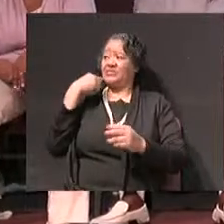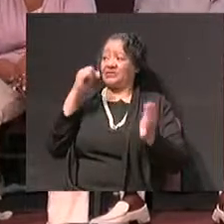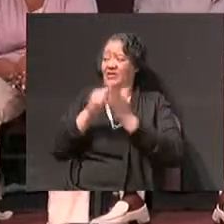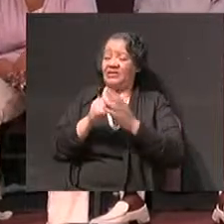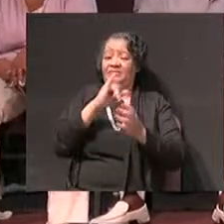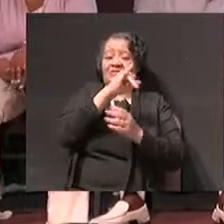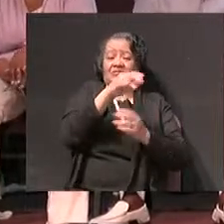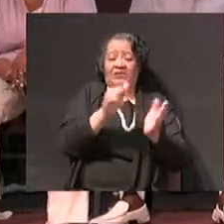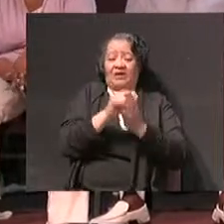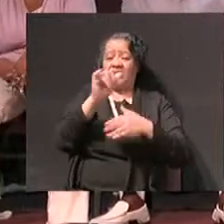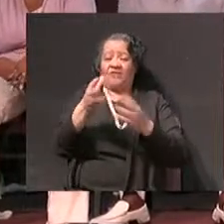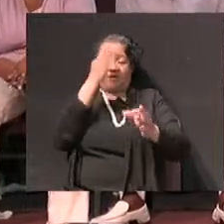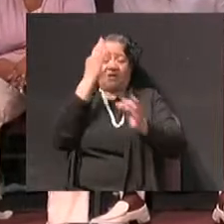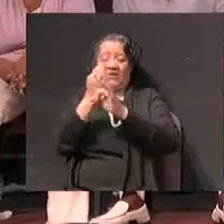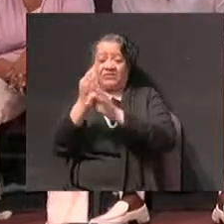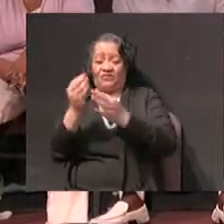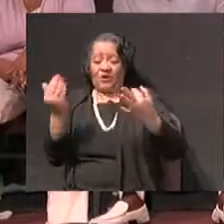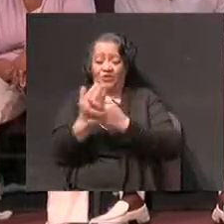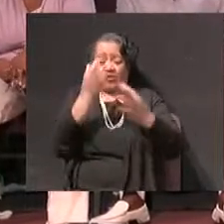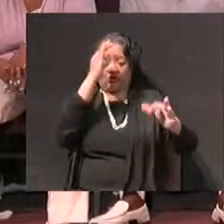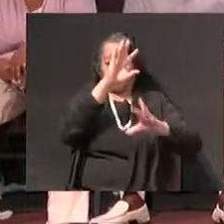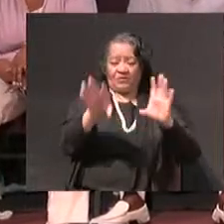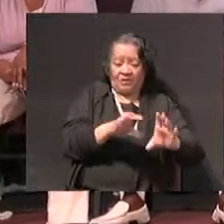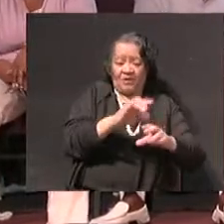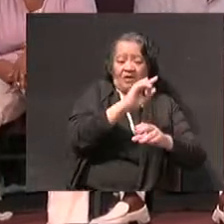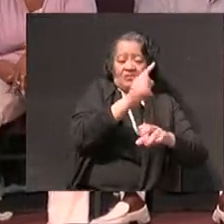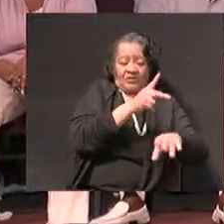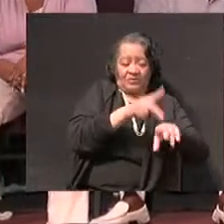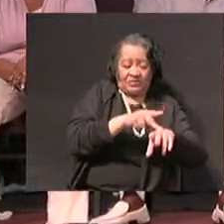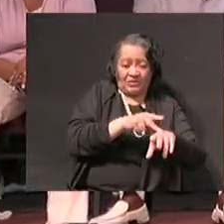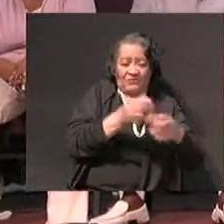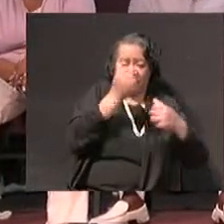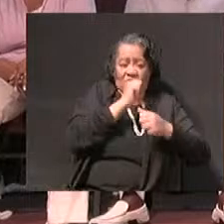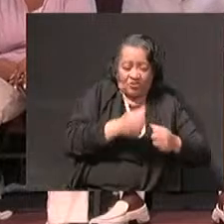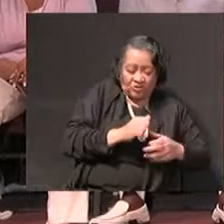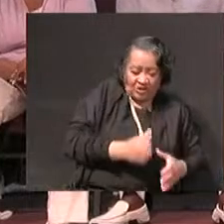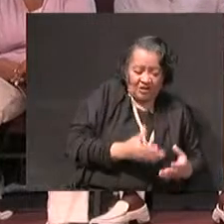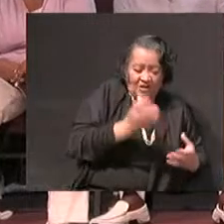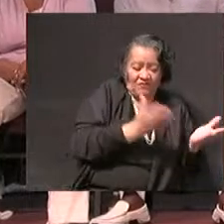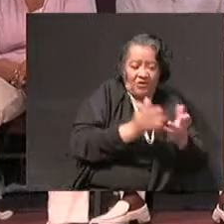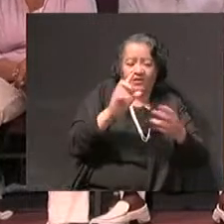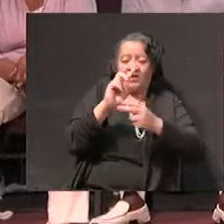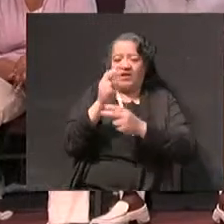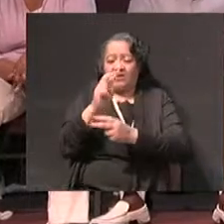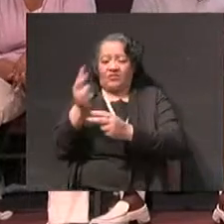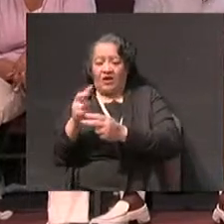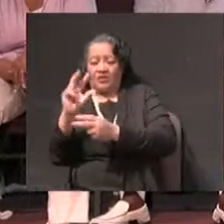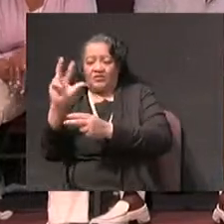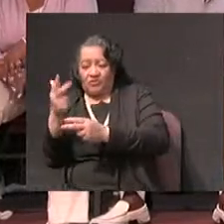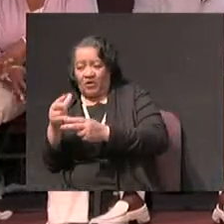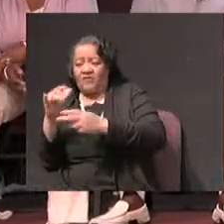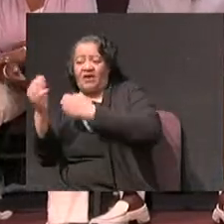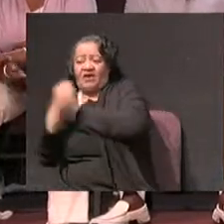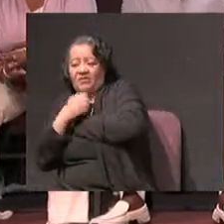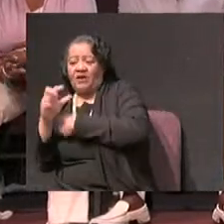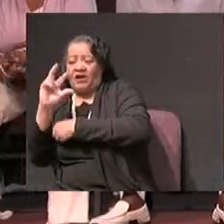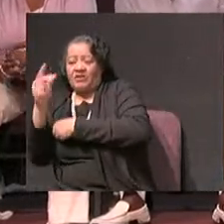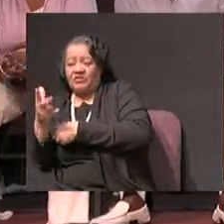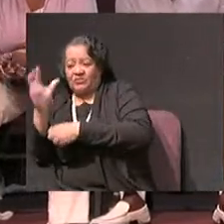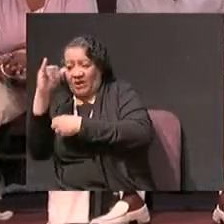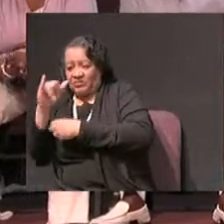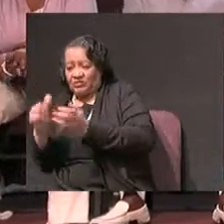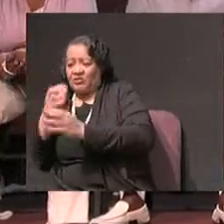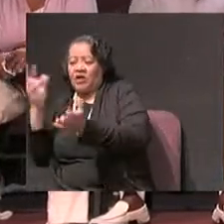In James, he's faith through actions. First Peter, he's the suffering servant. Second John, he's love. Third John,